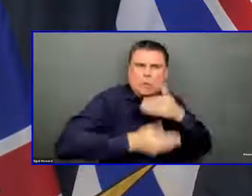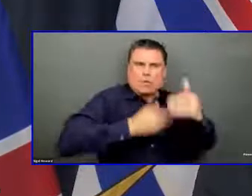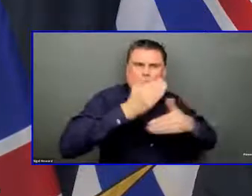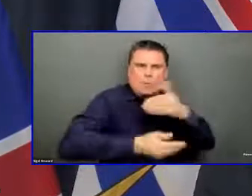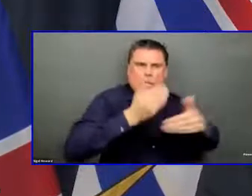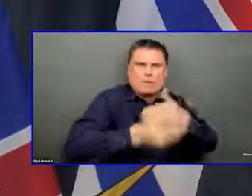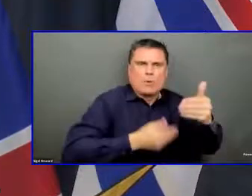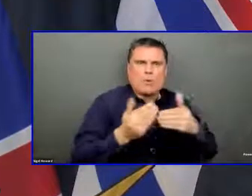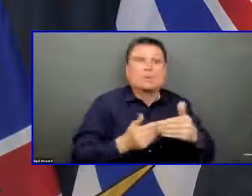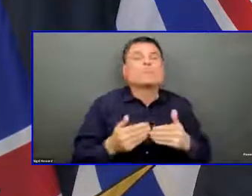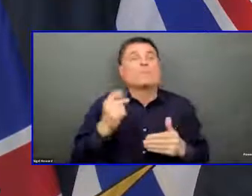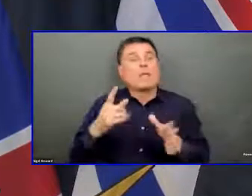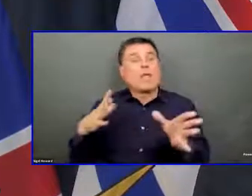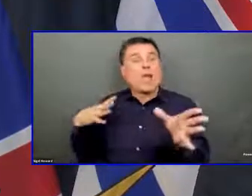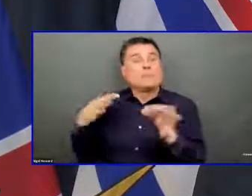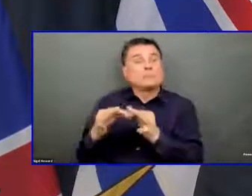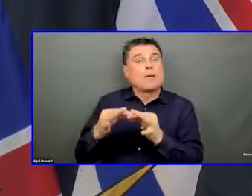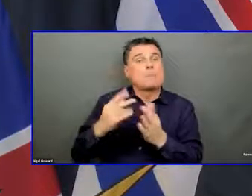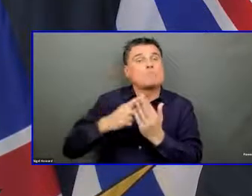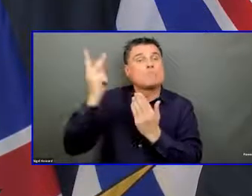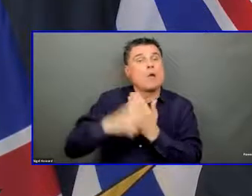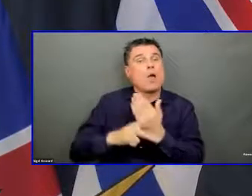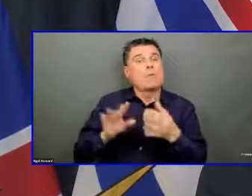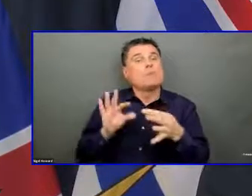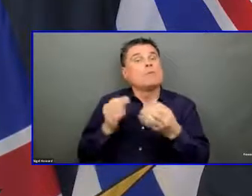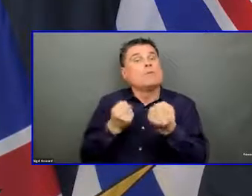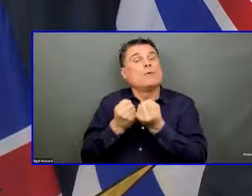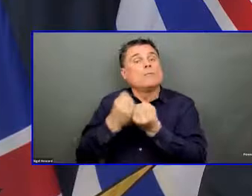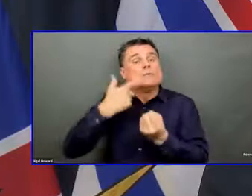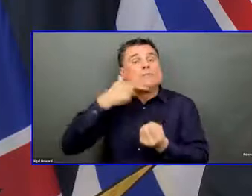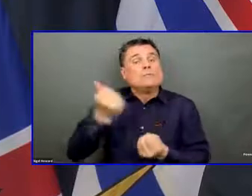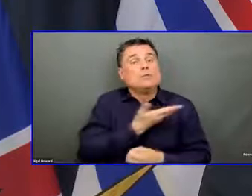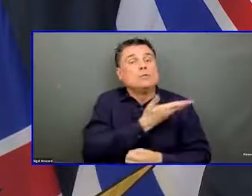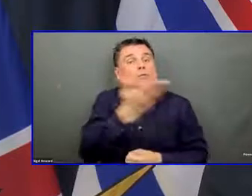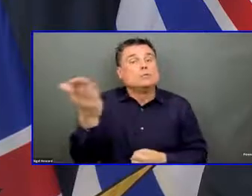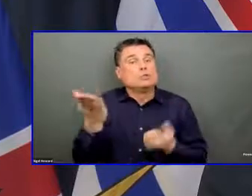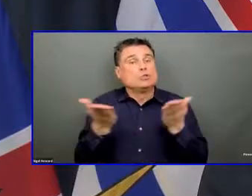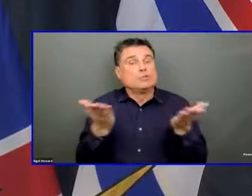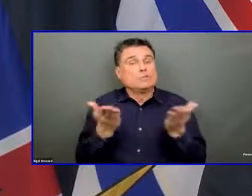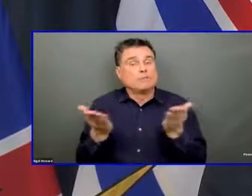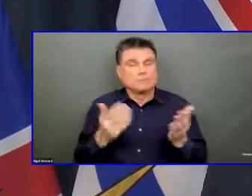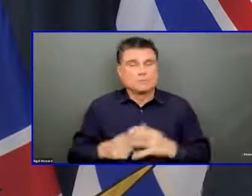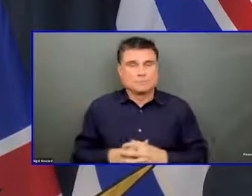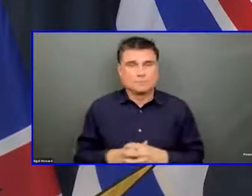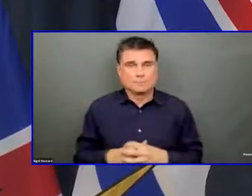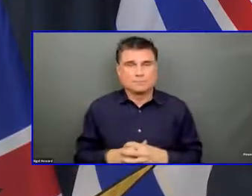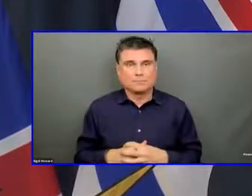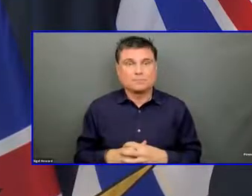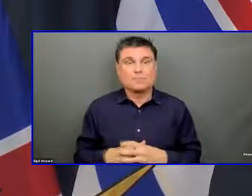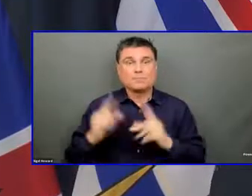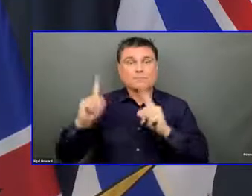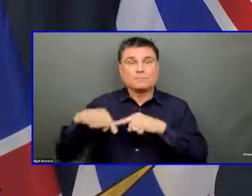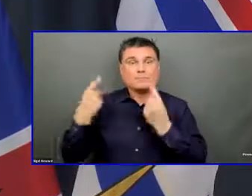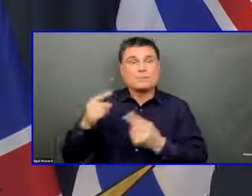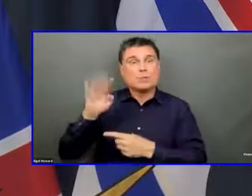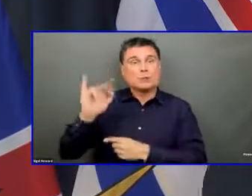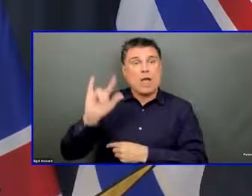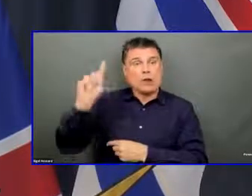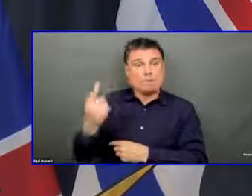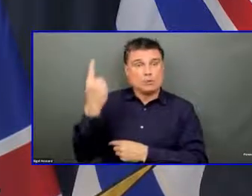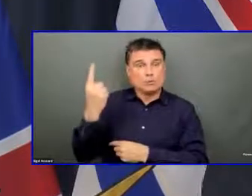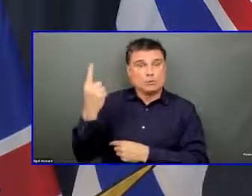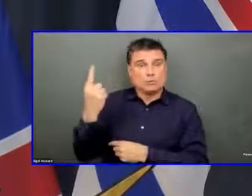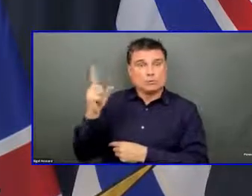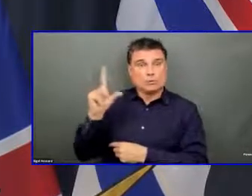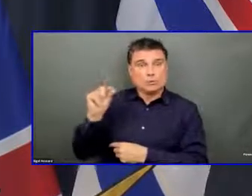senior services in BC. I note that since July 1st, 2020, the province has hired 1,441 FTEs